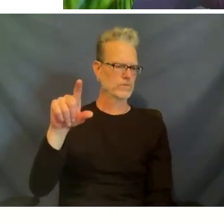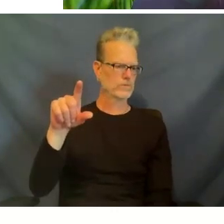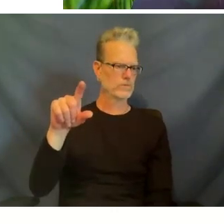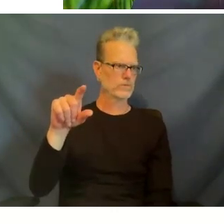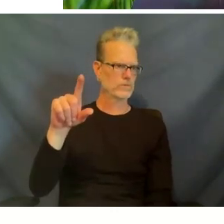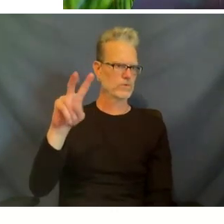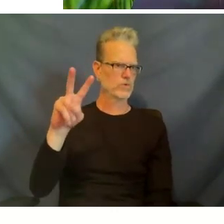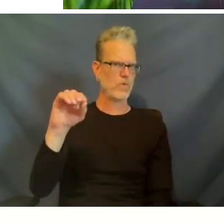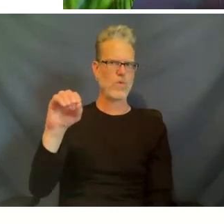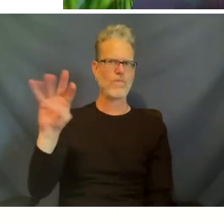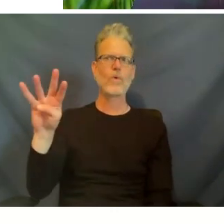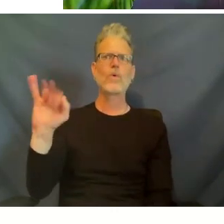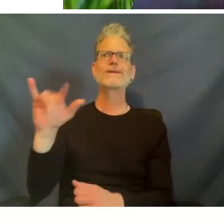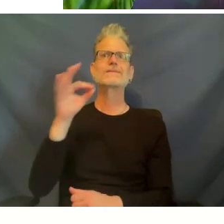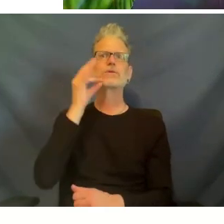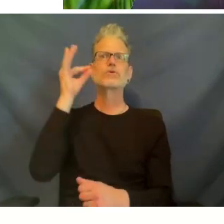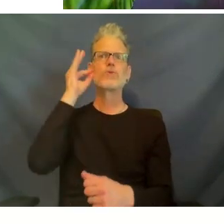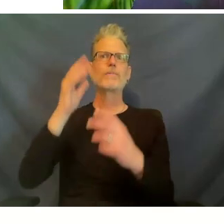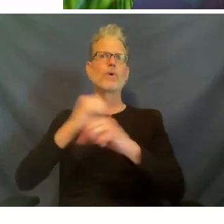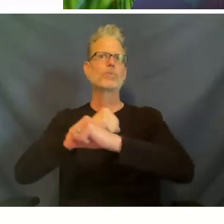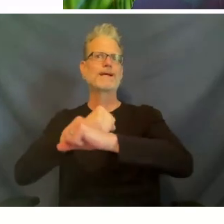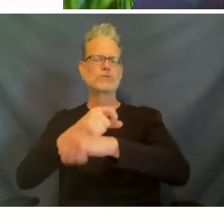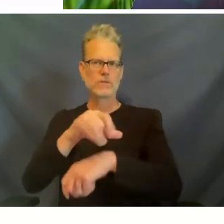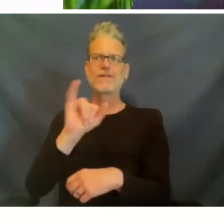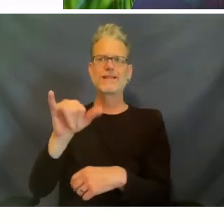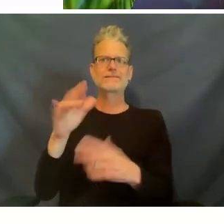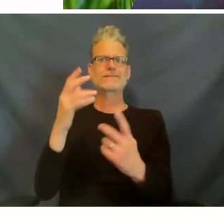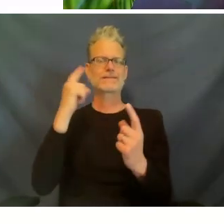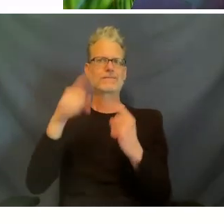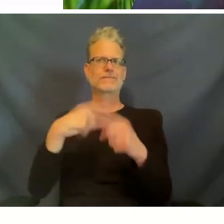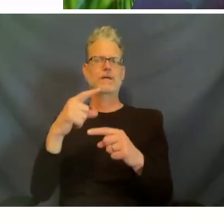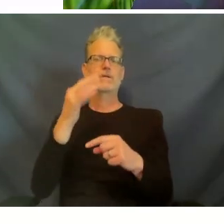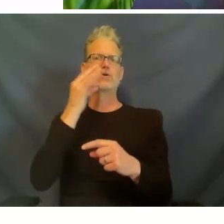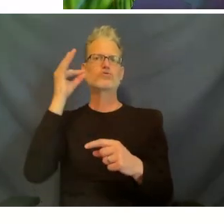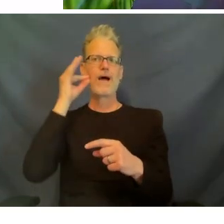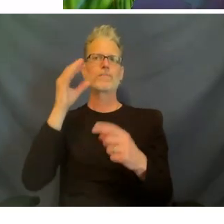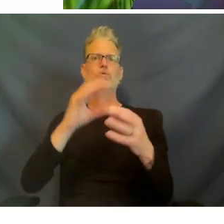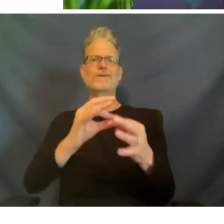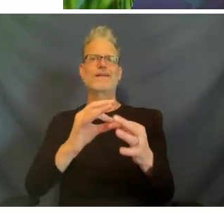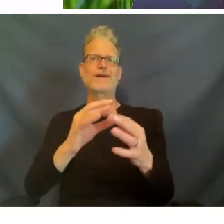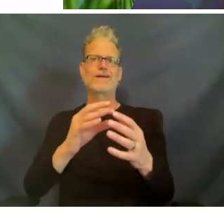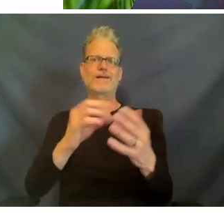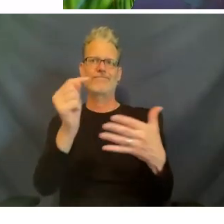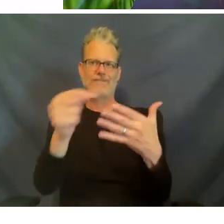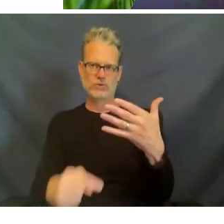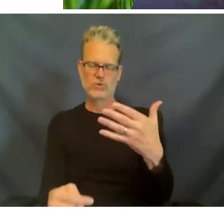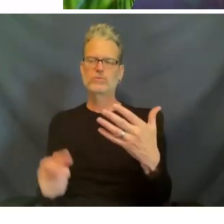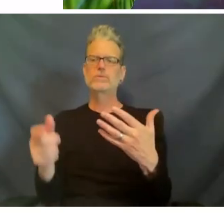2004. And this includes specific and special consideration for tribal related factors in co-stewardship. And this